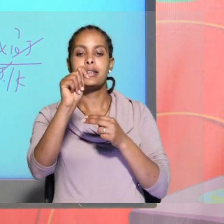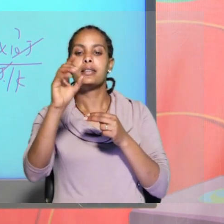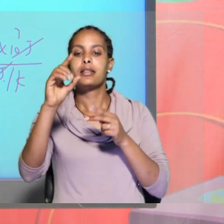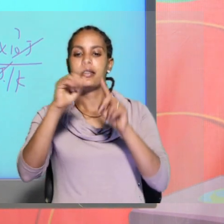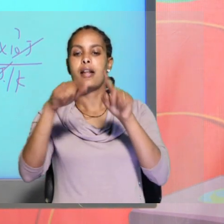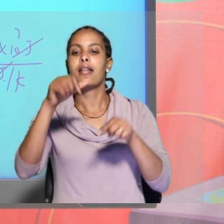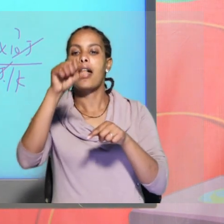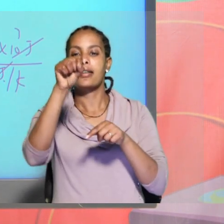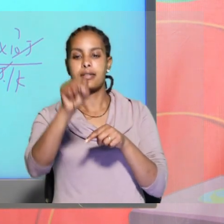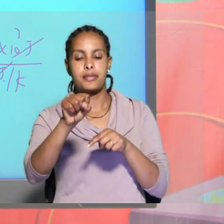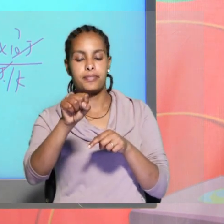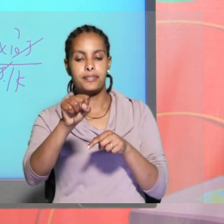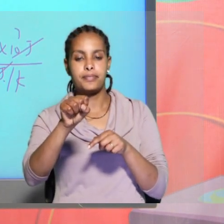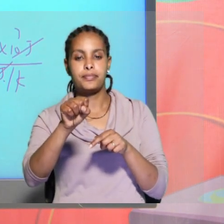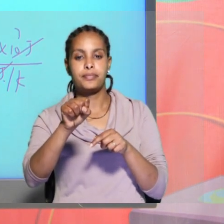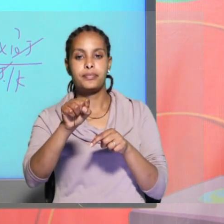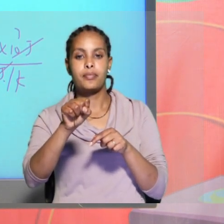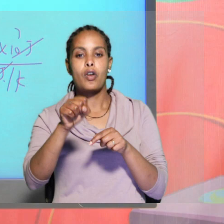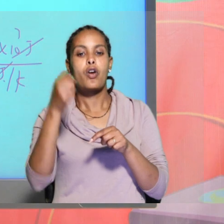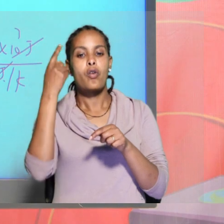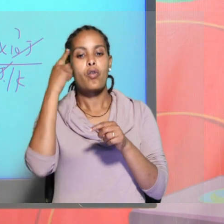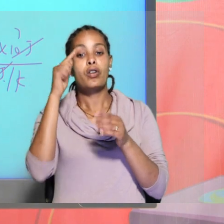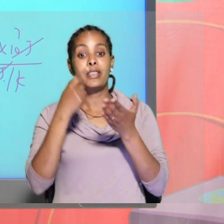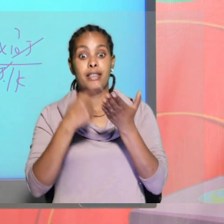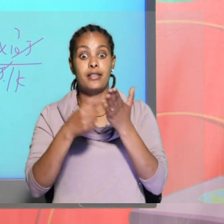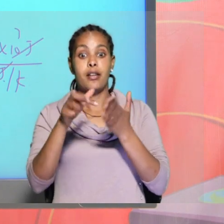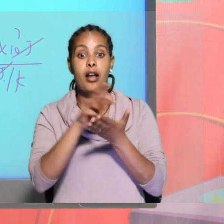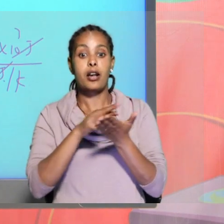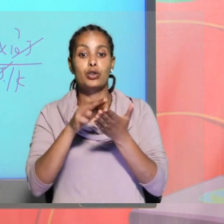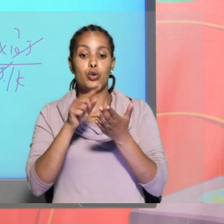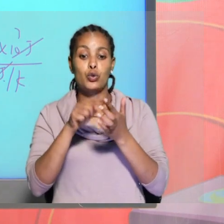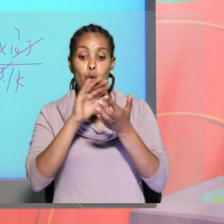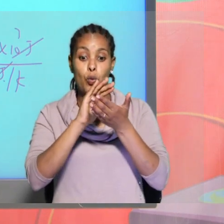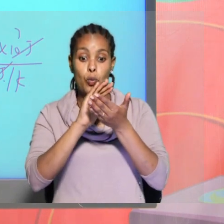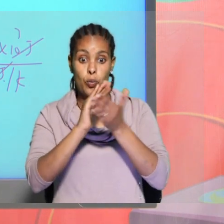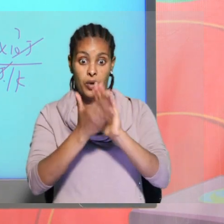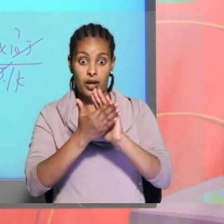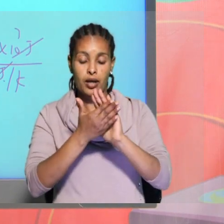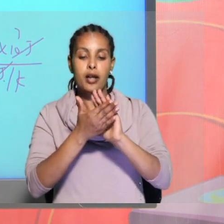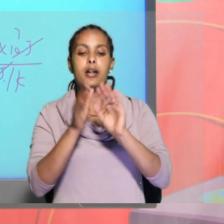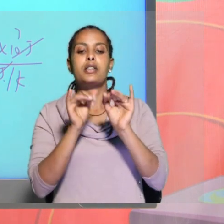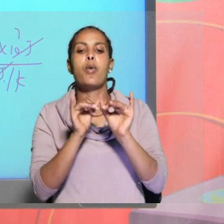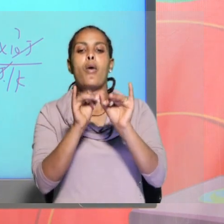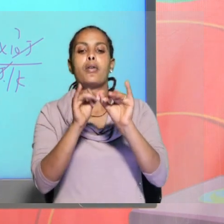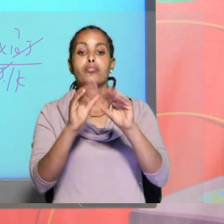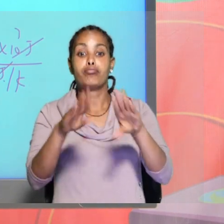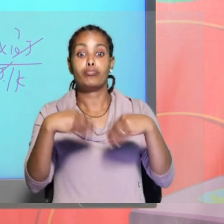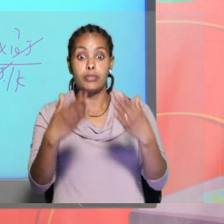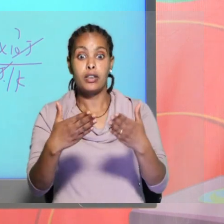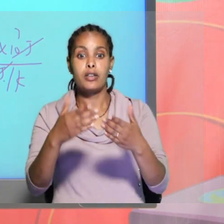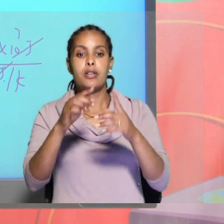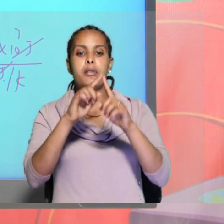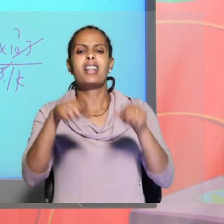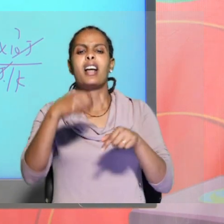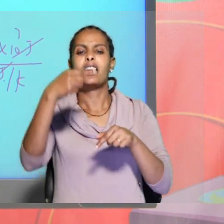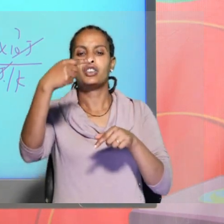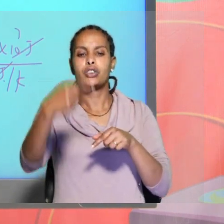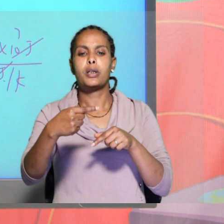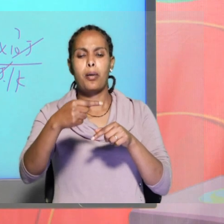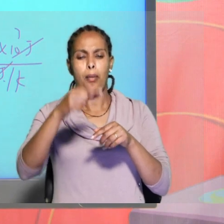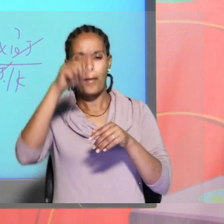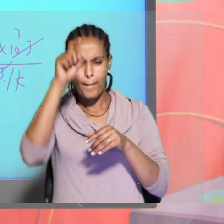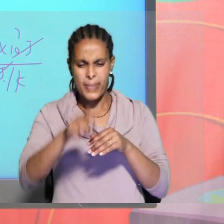delta S. For this reaction to be spontaneous, the Gibbs free energy change, delta G must be less than